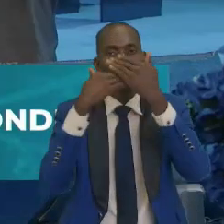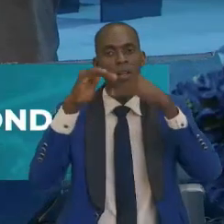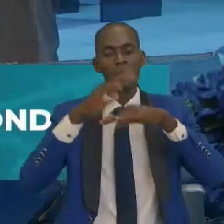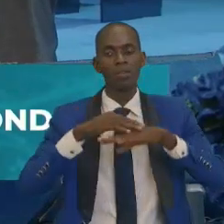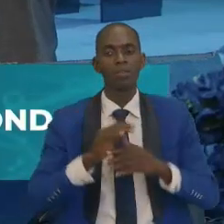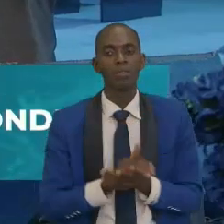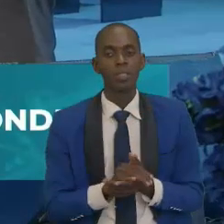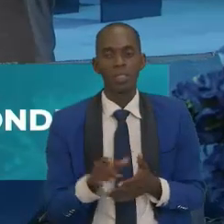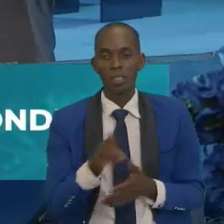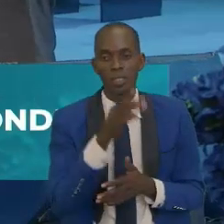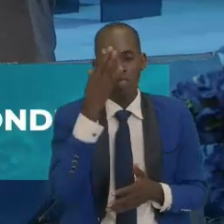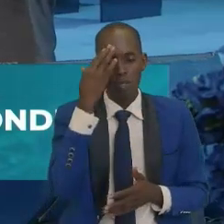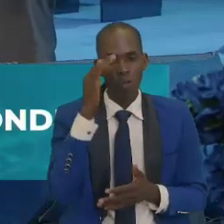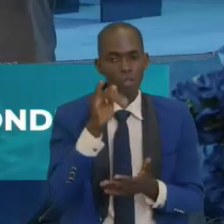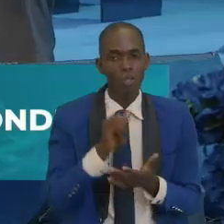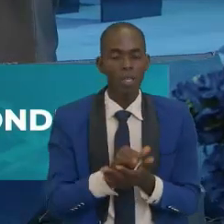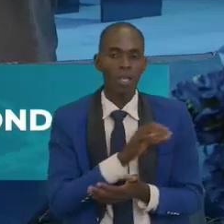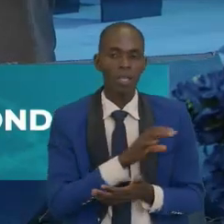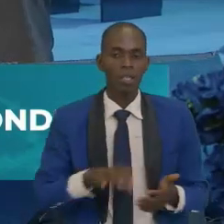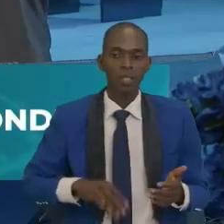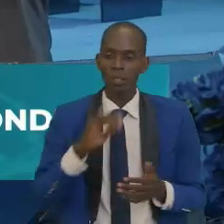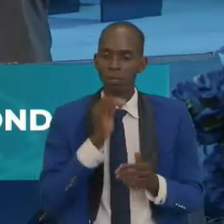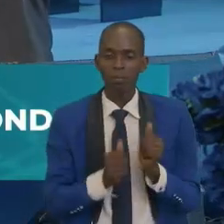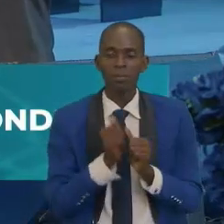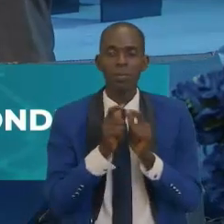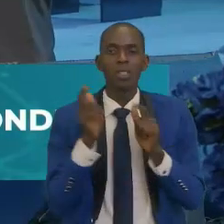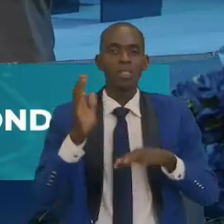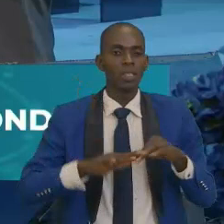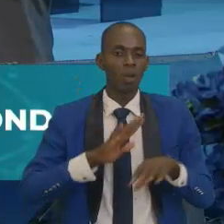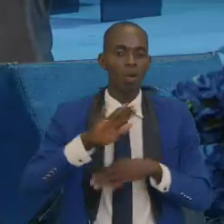They knew that Christ is greater than all on earth.